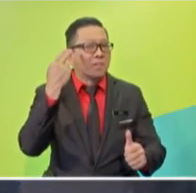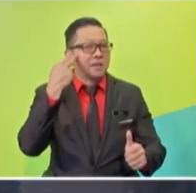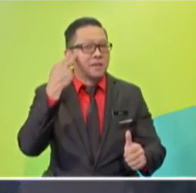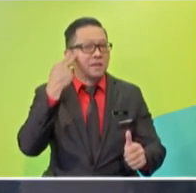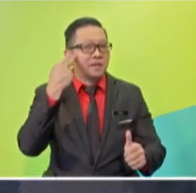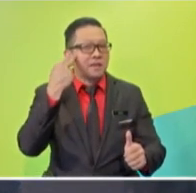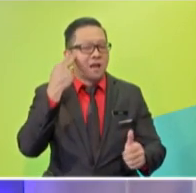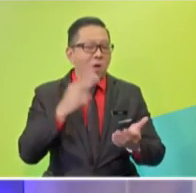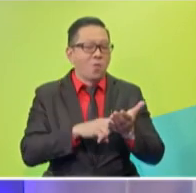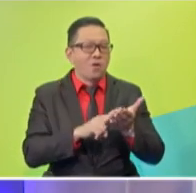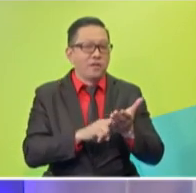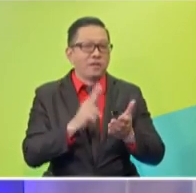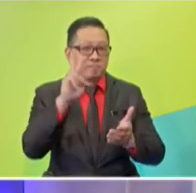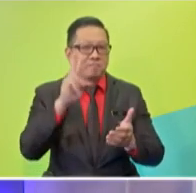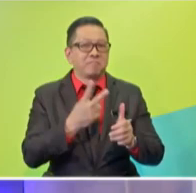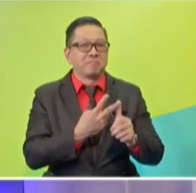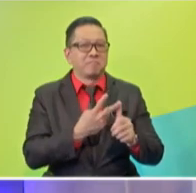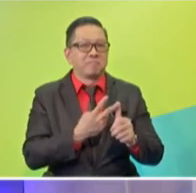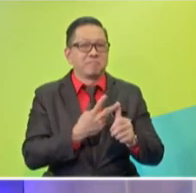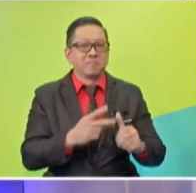second statement and reveal your answer.